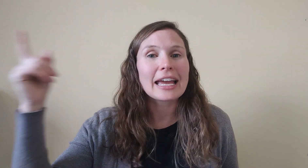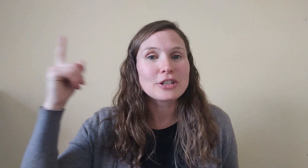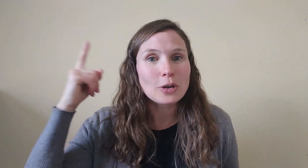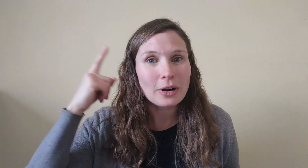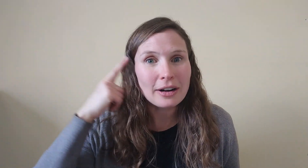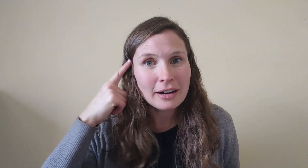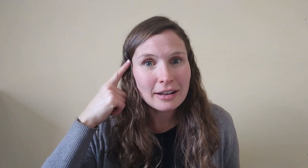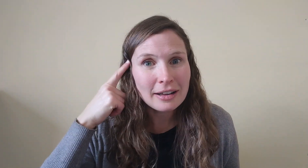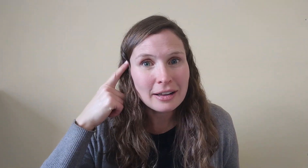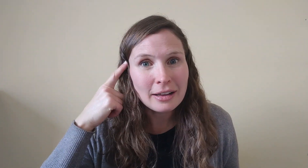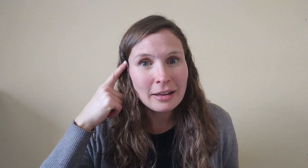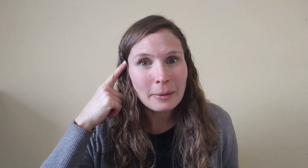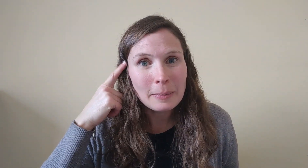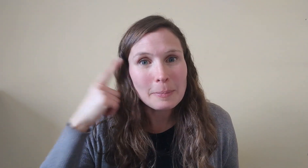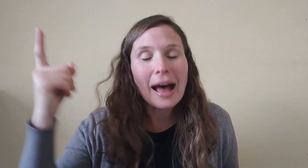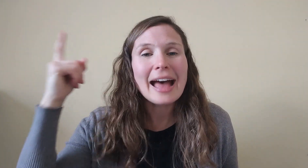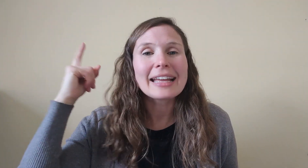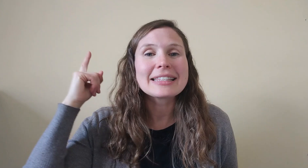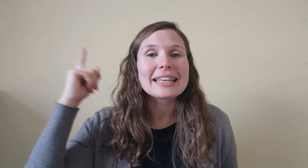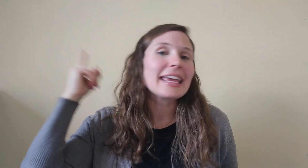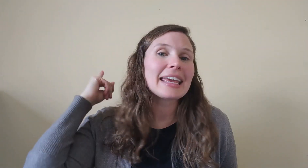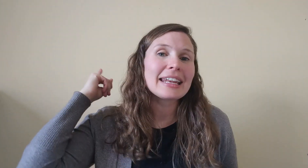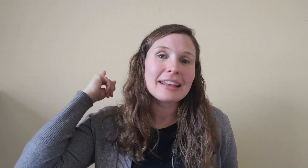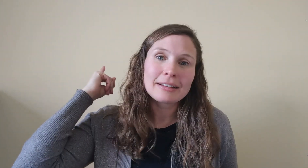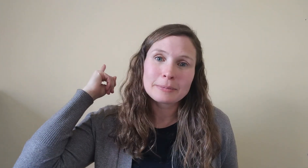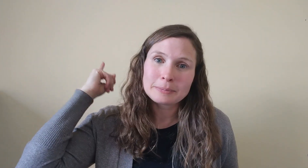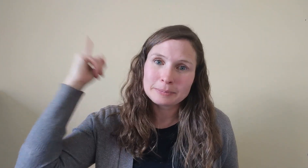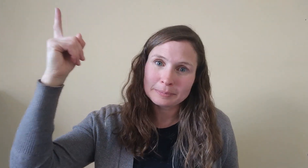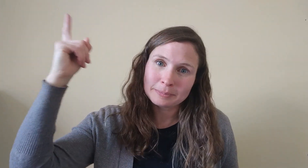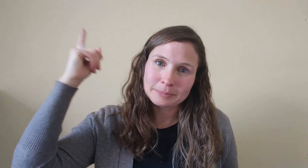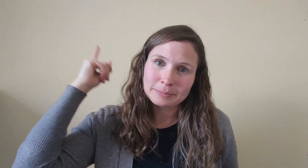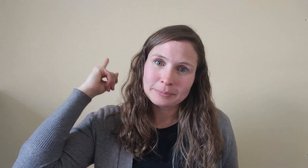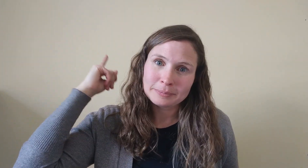hearts and your minds in